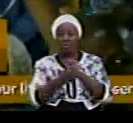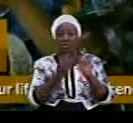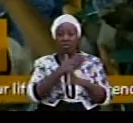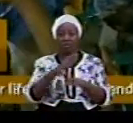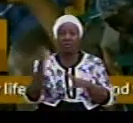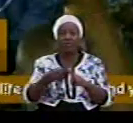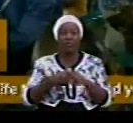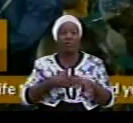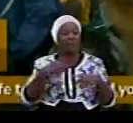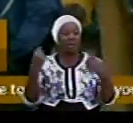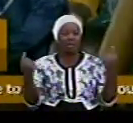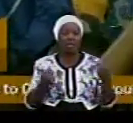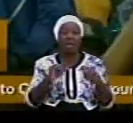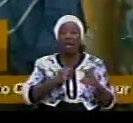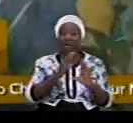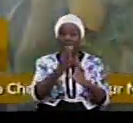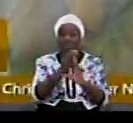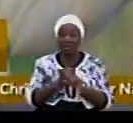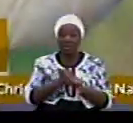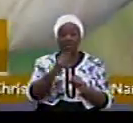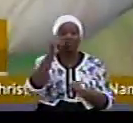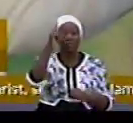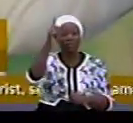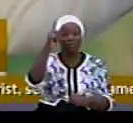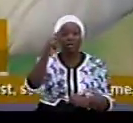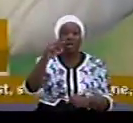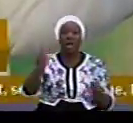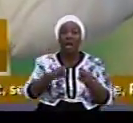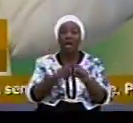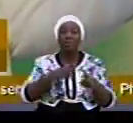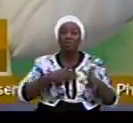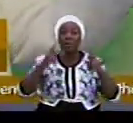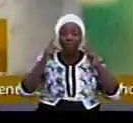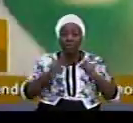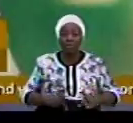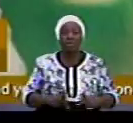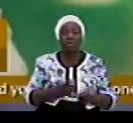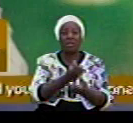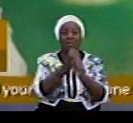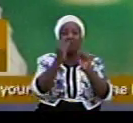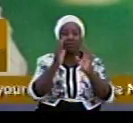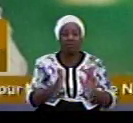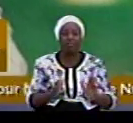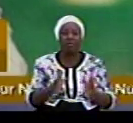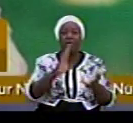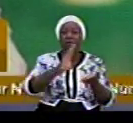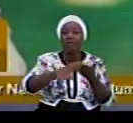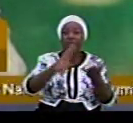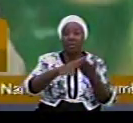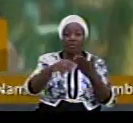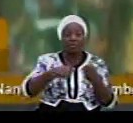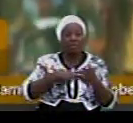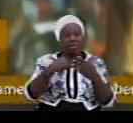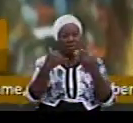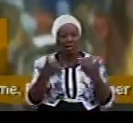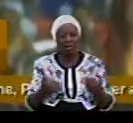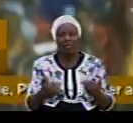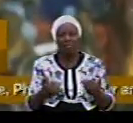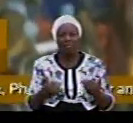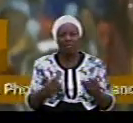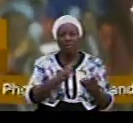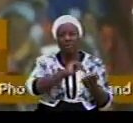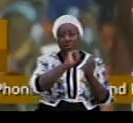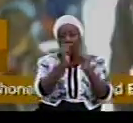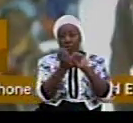I receive you as my personal Savior. Forgive me now. Turn my